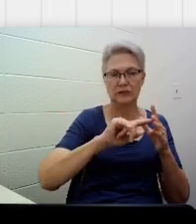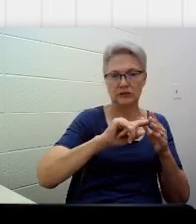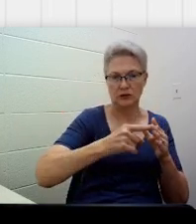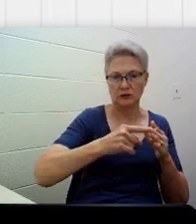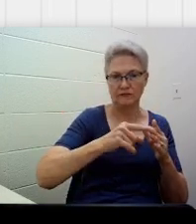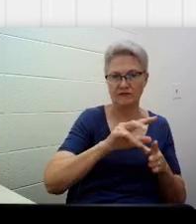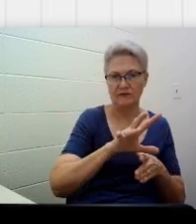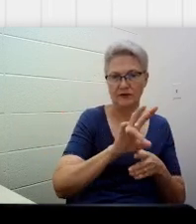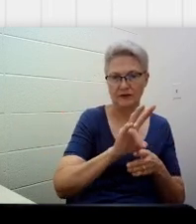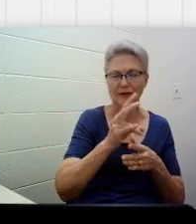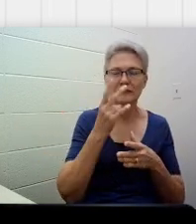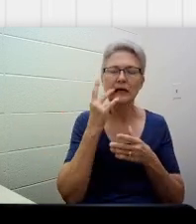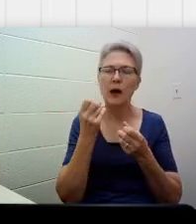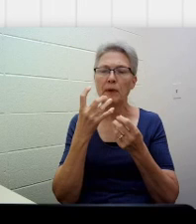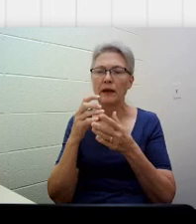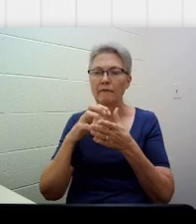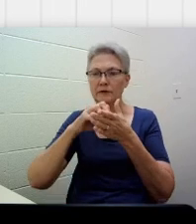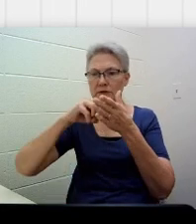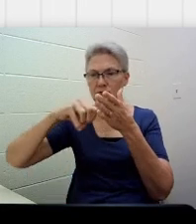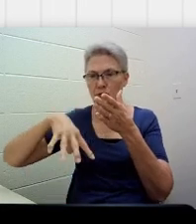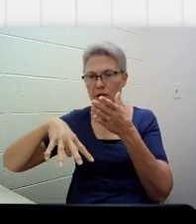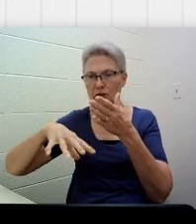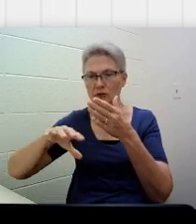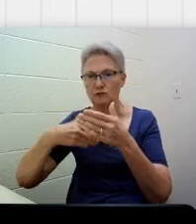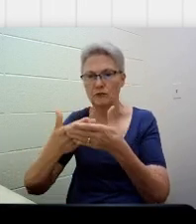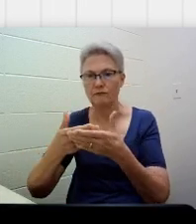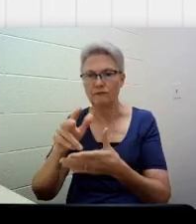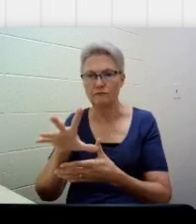take away in order to get to 38.